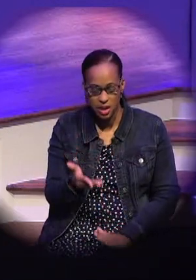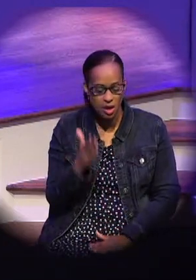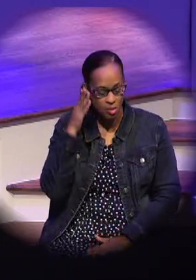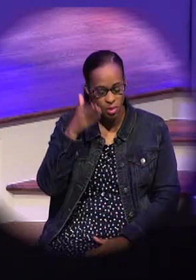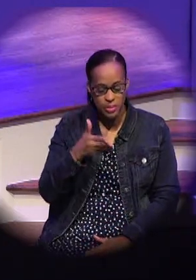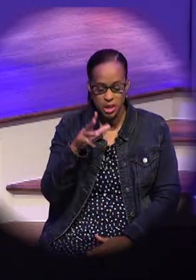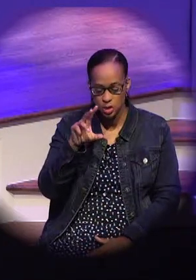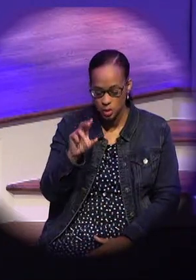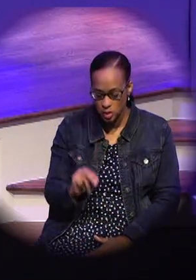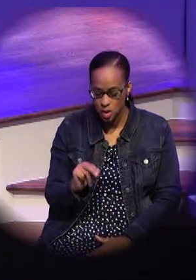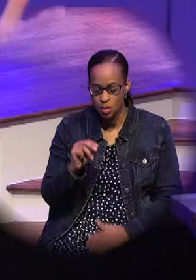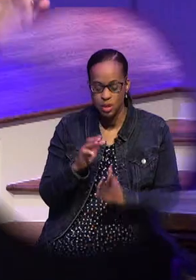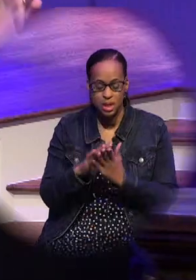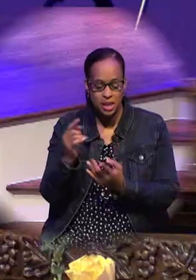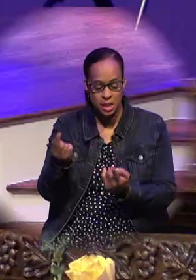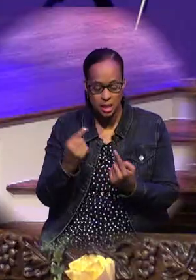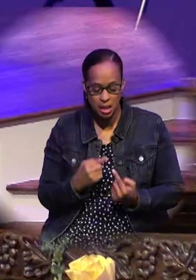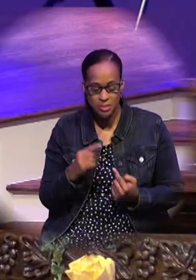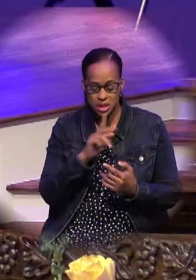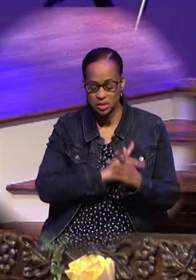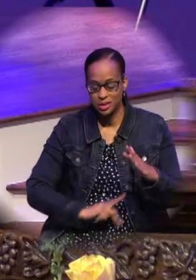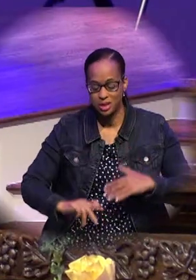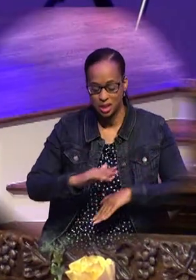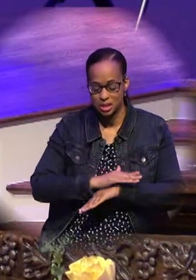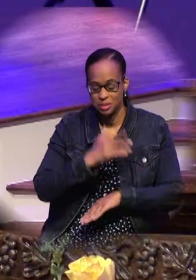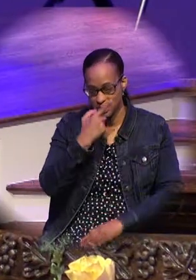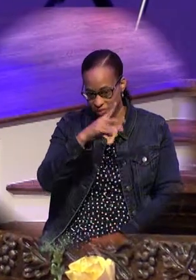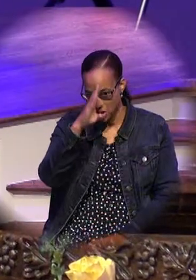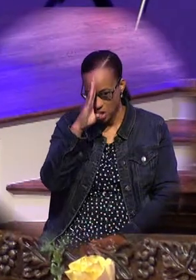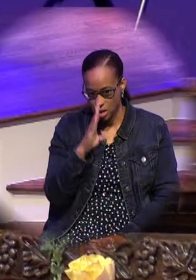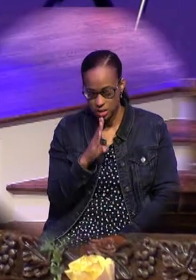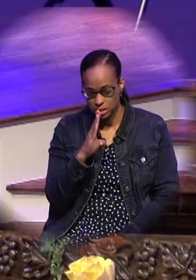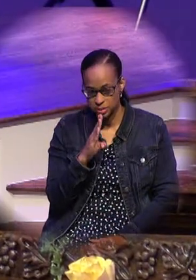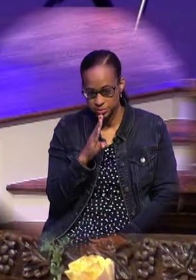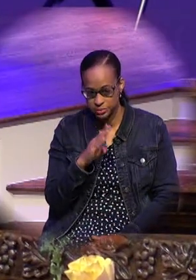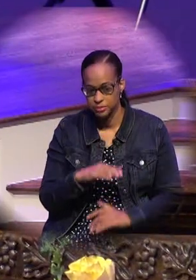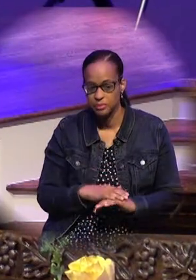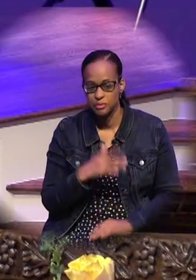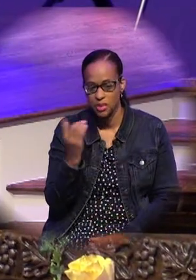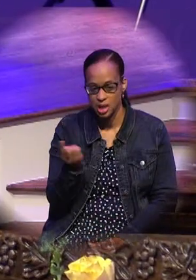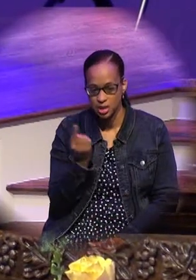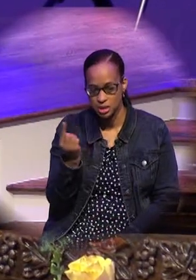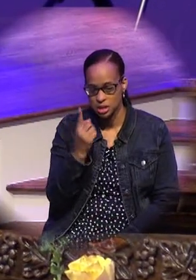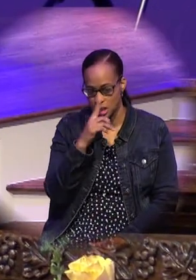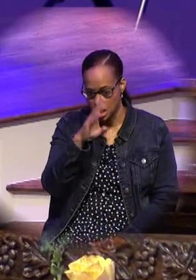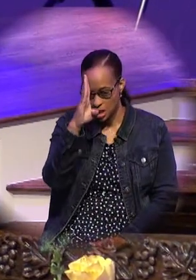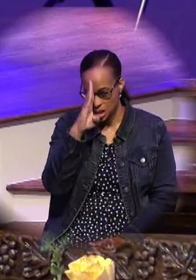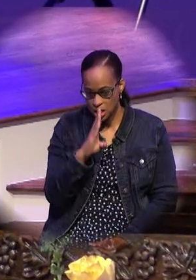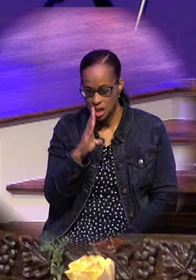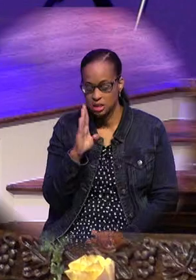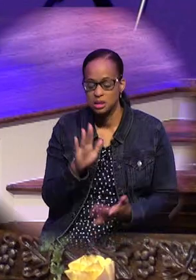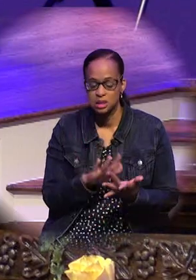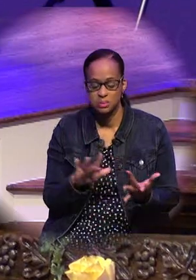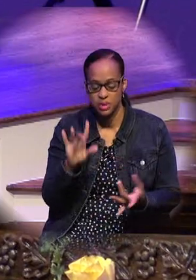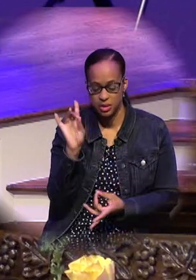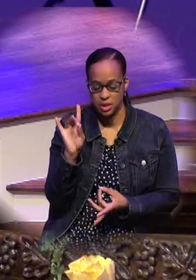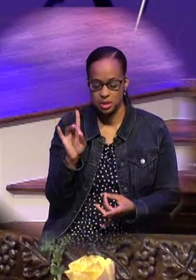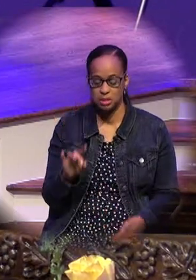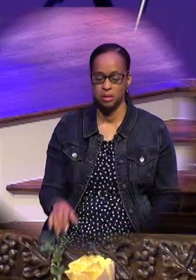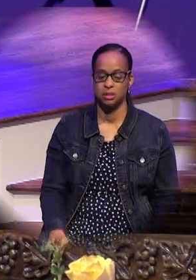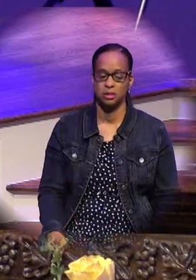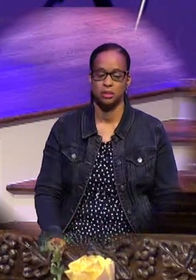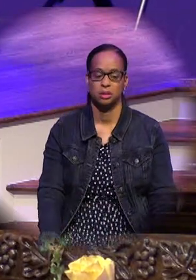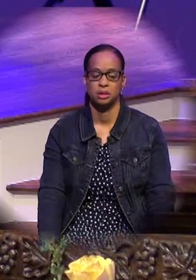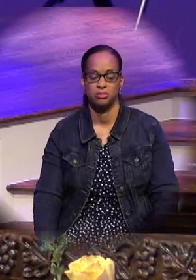no coming of the kingdom of God unless God's Spirit